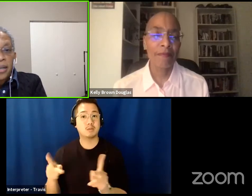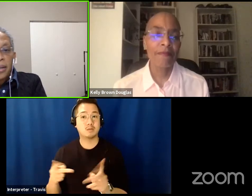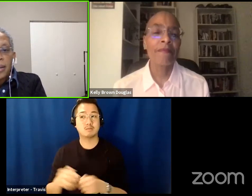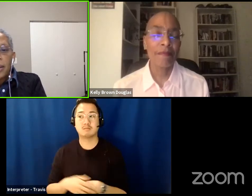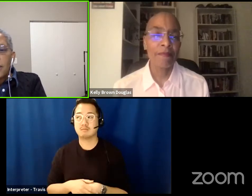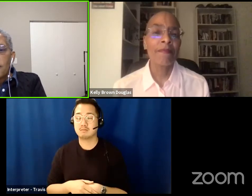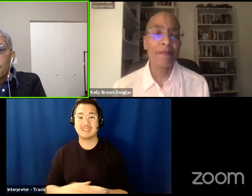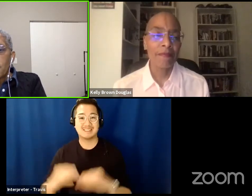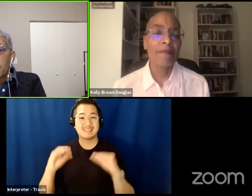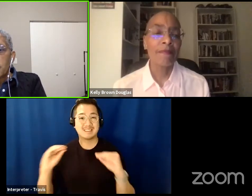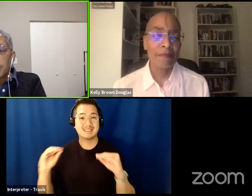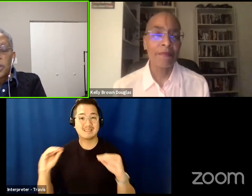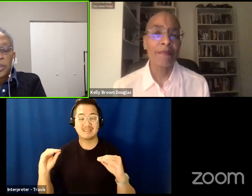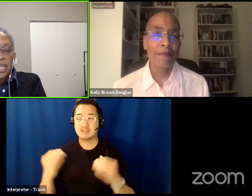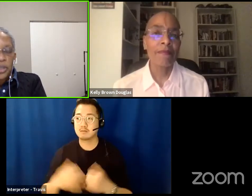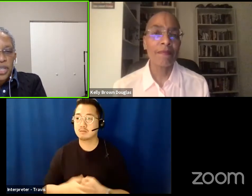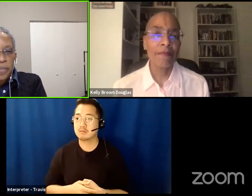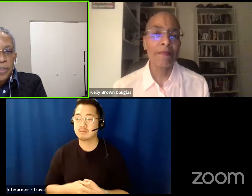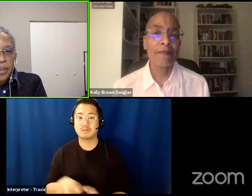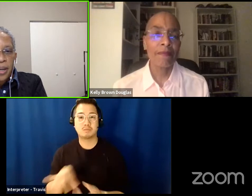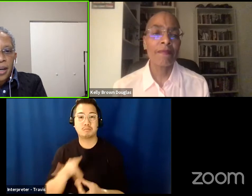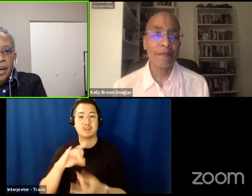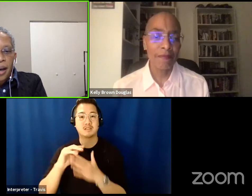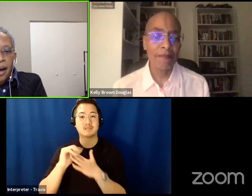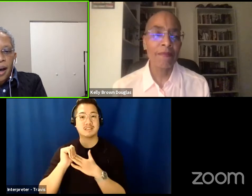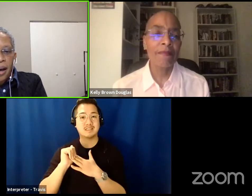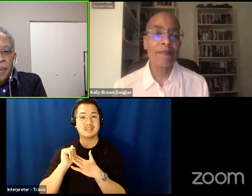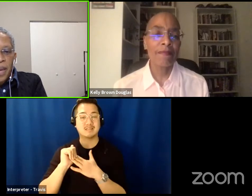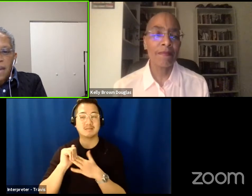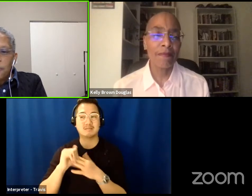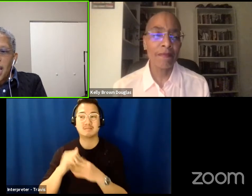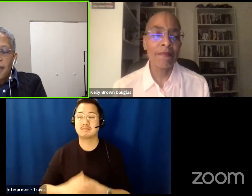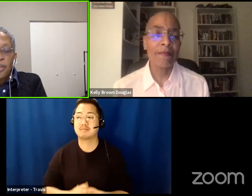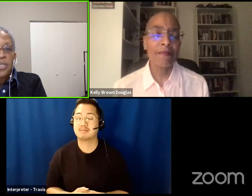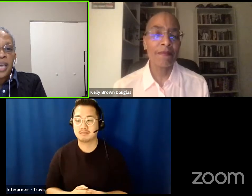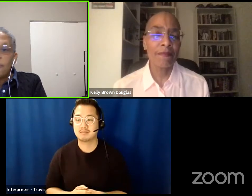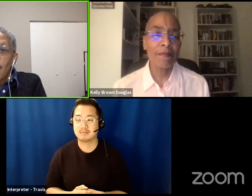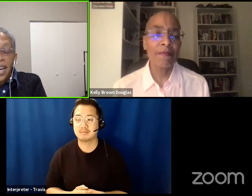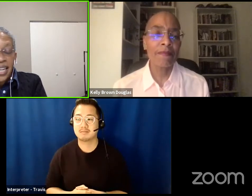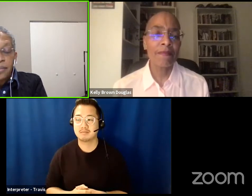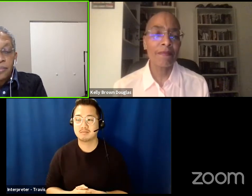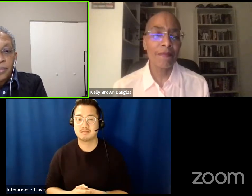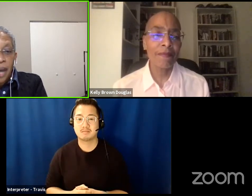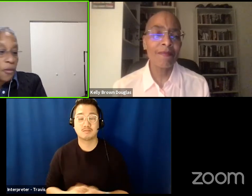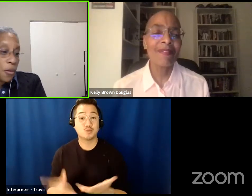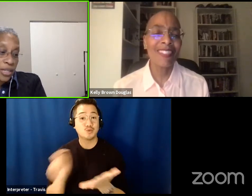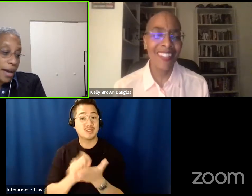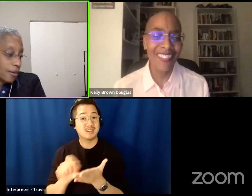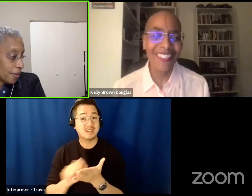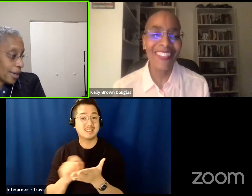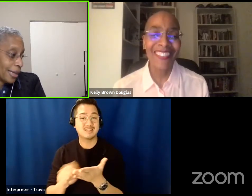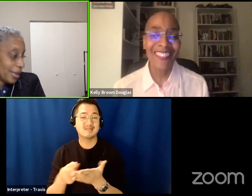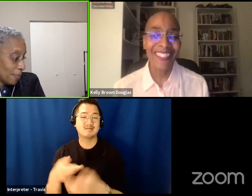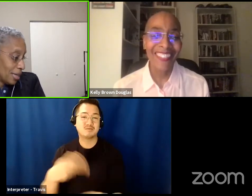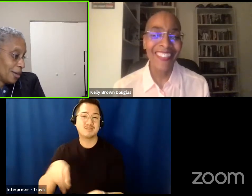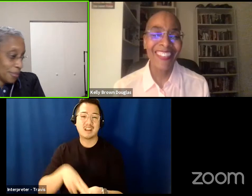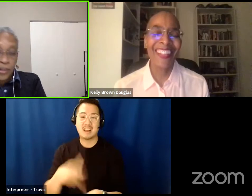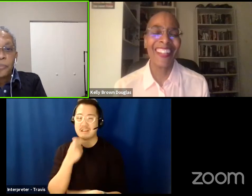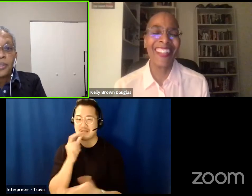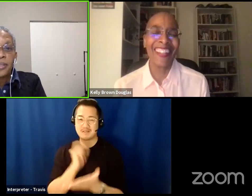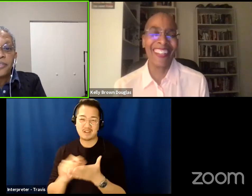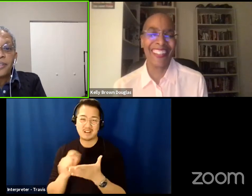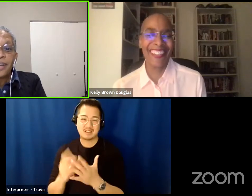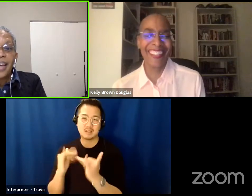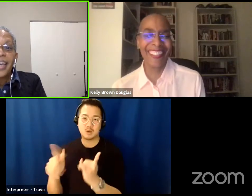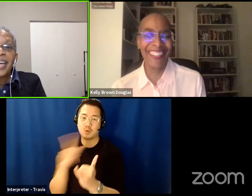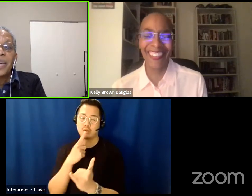teaching, for spiritual leadership, and we have those, and writing. Of course, I don't write like, I mean,